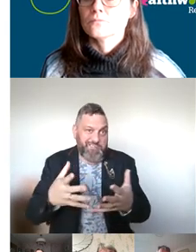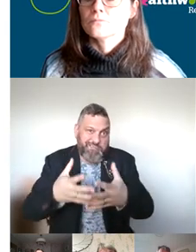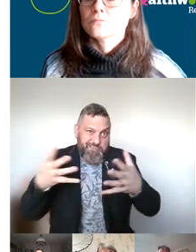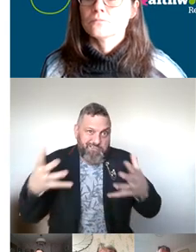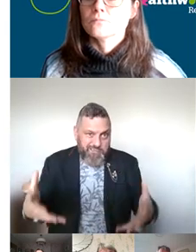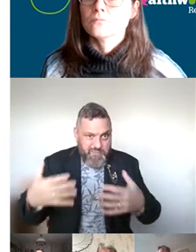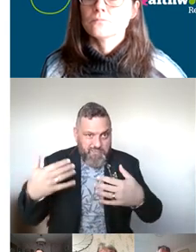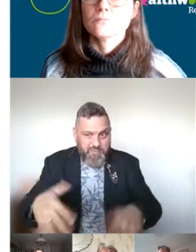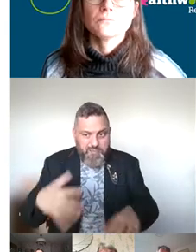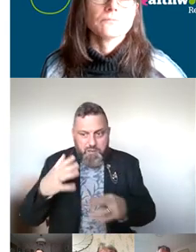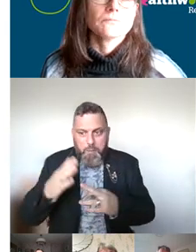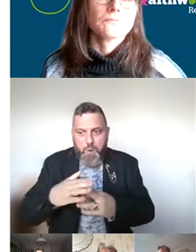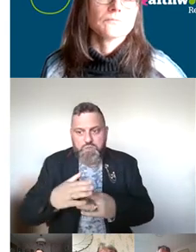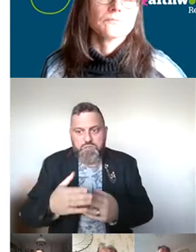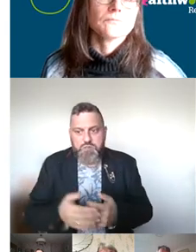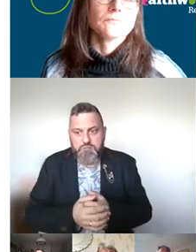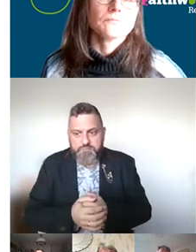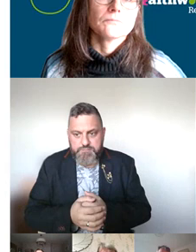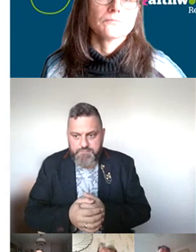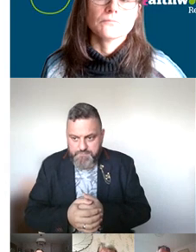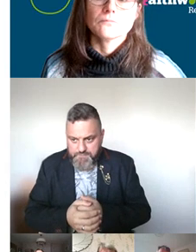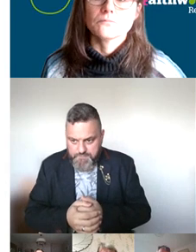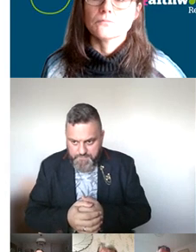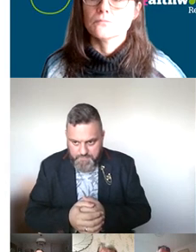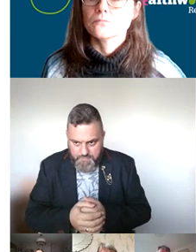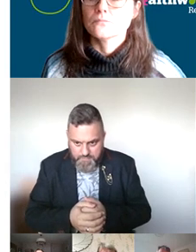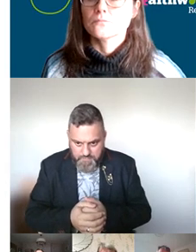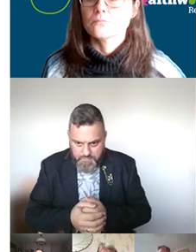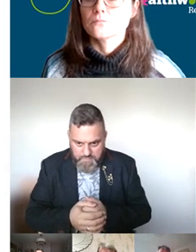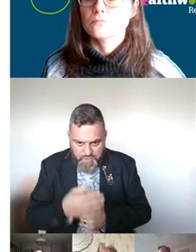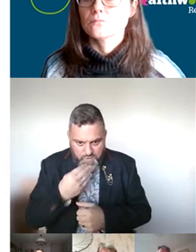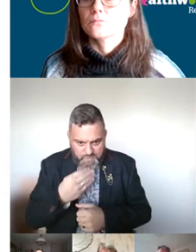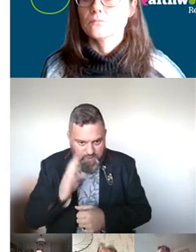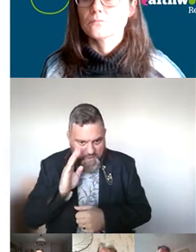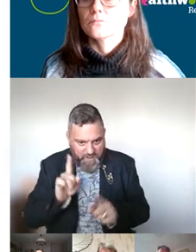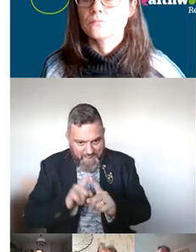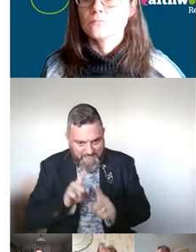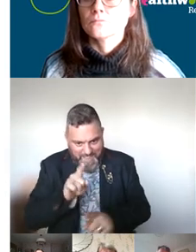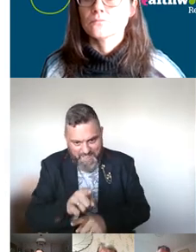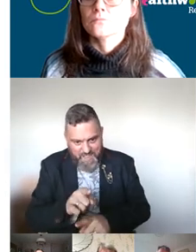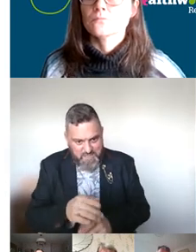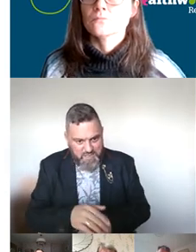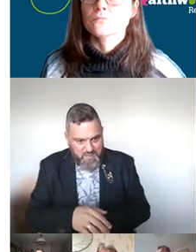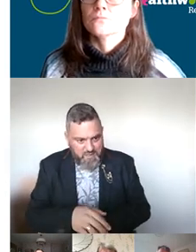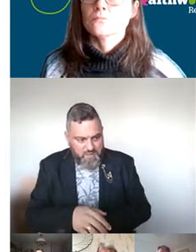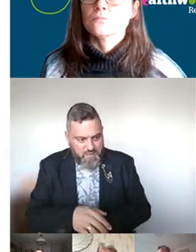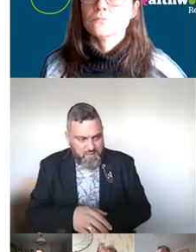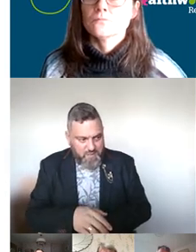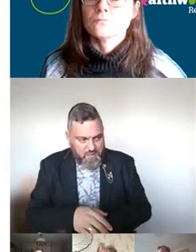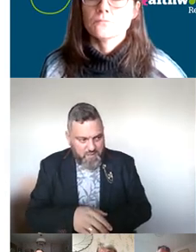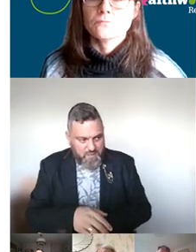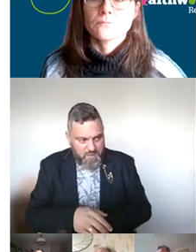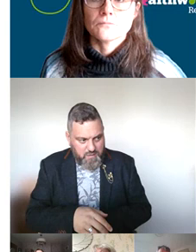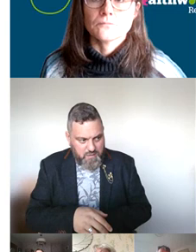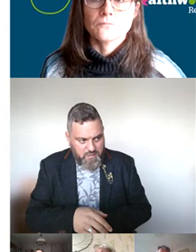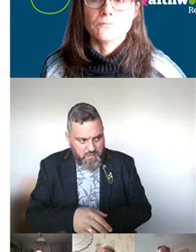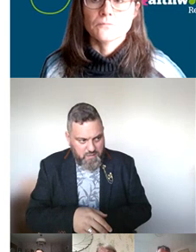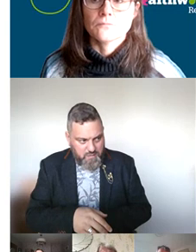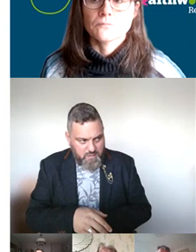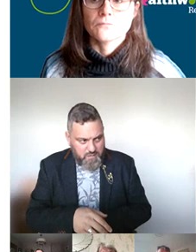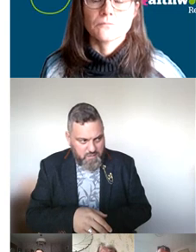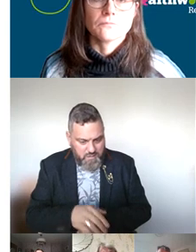It's really helpful feedback to hear it like that. And one of the things that we want to do as we're doing sort of